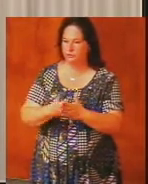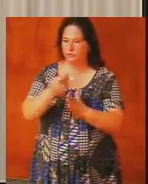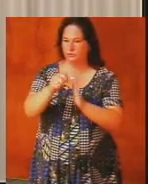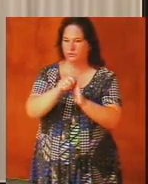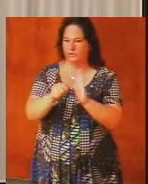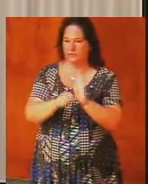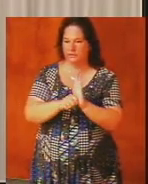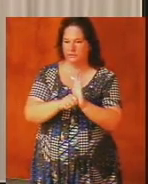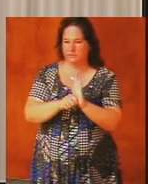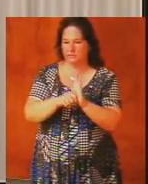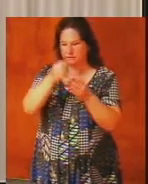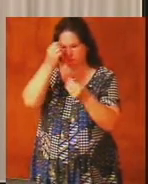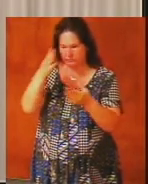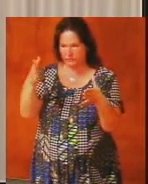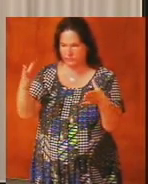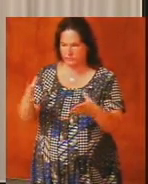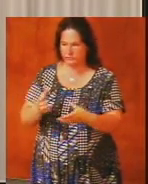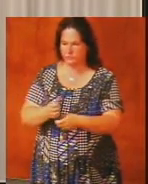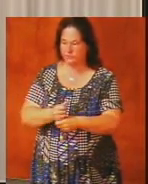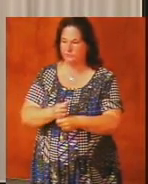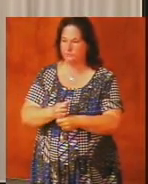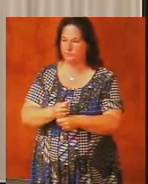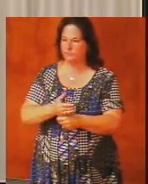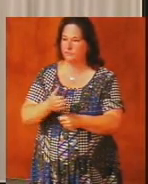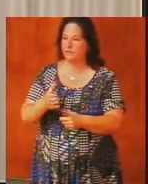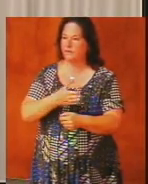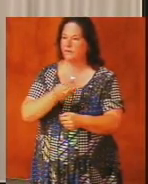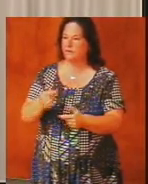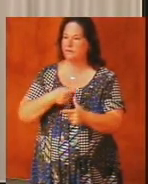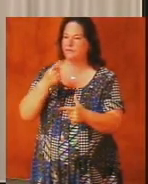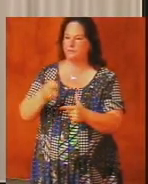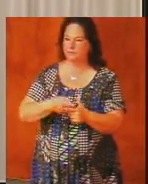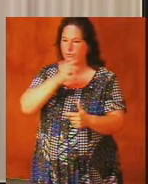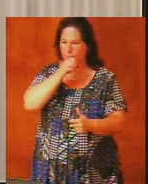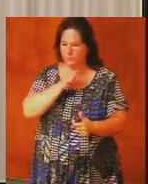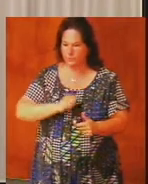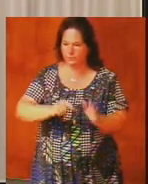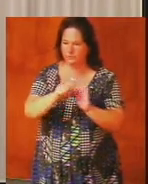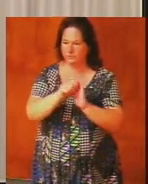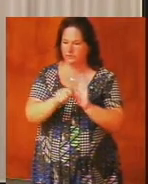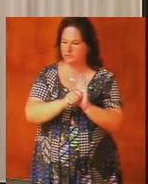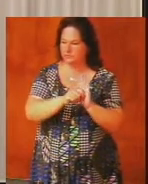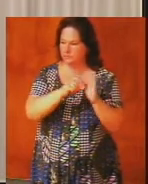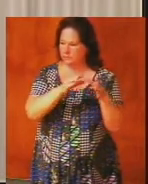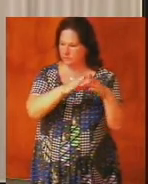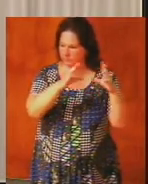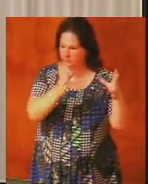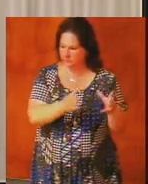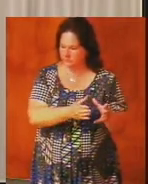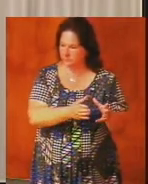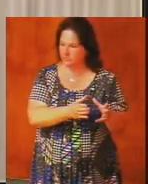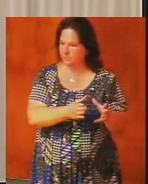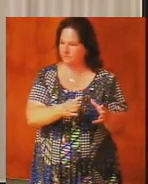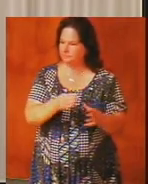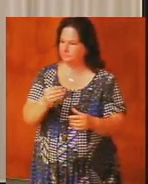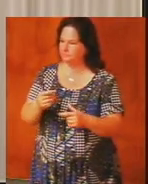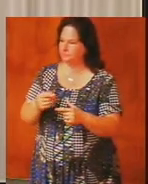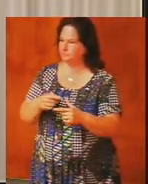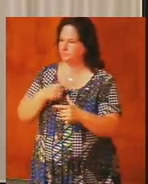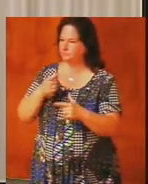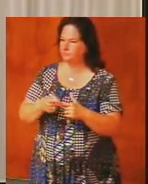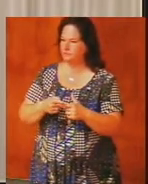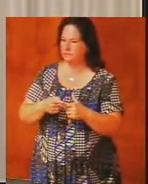Testament context. And then the Old Testament context. And